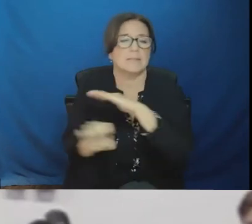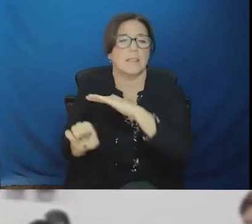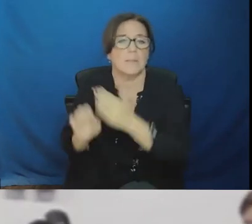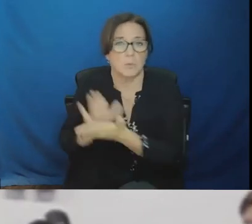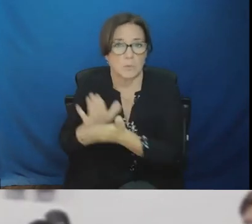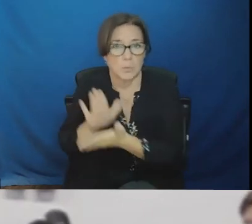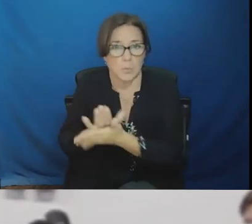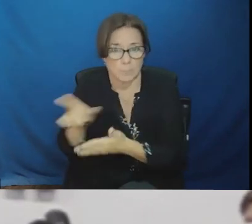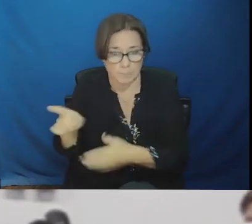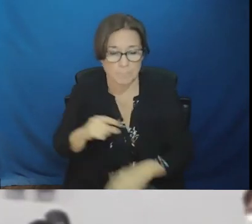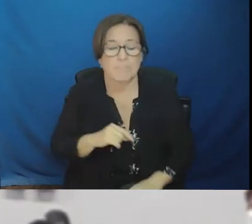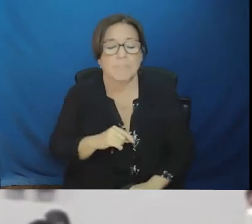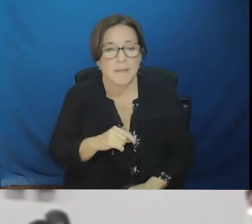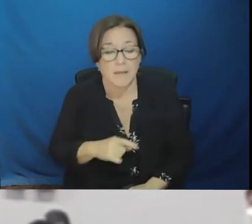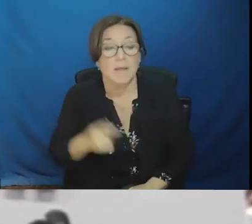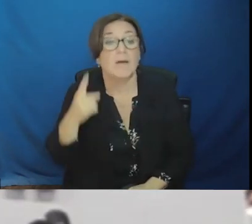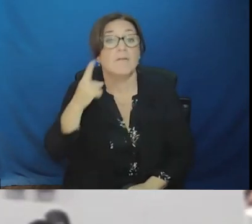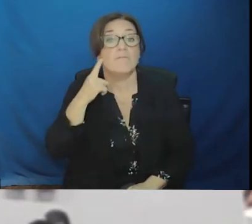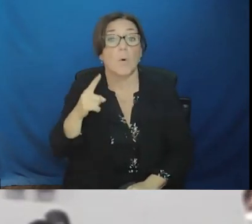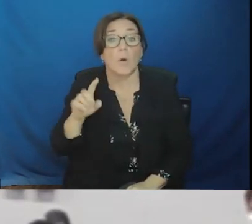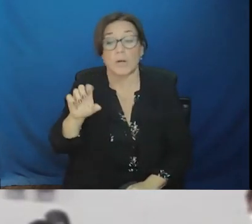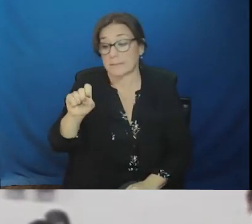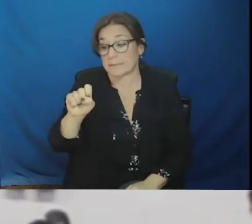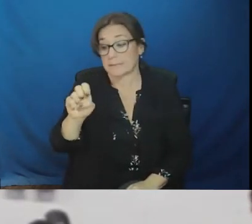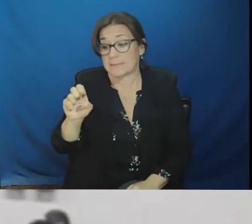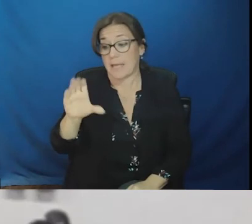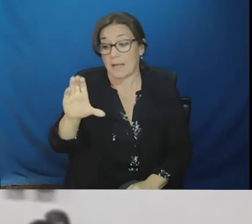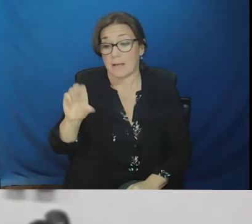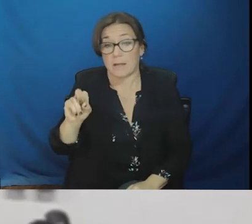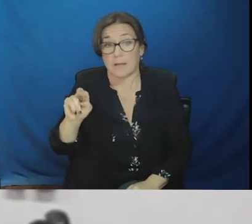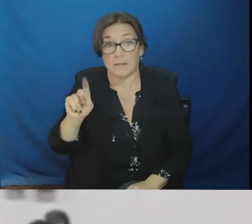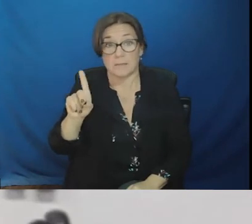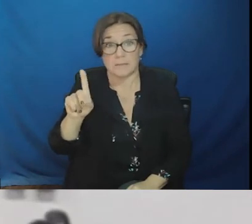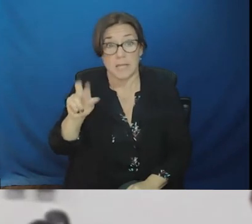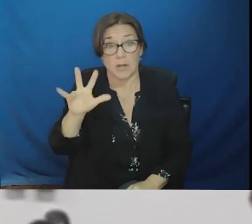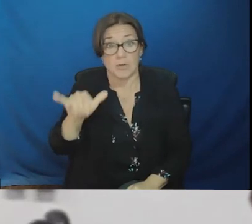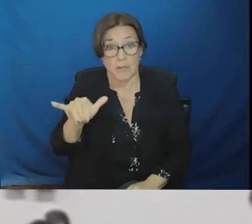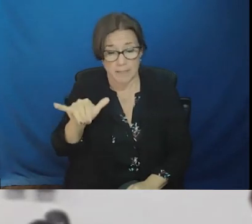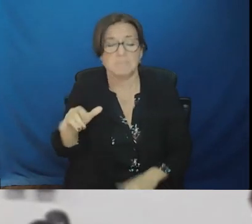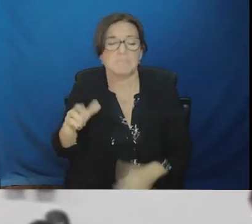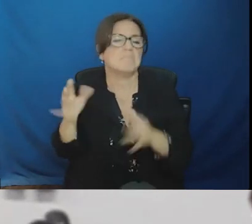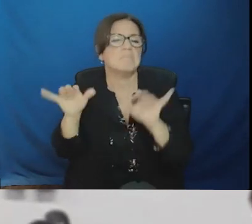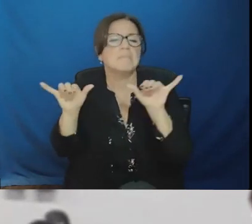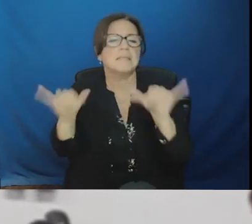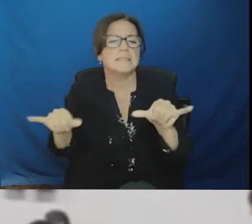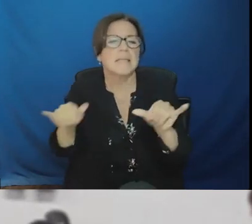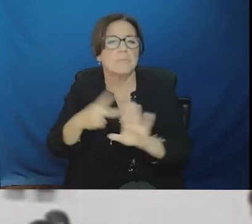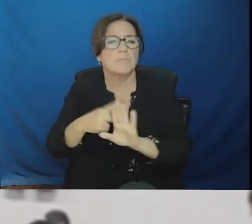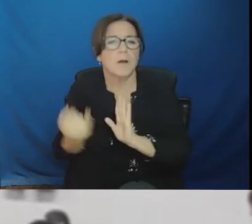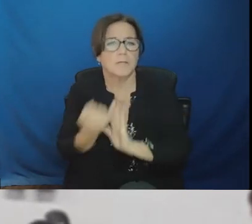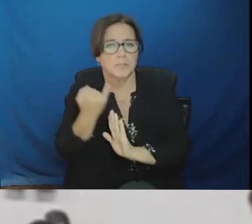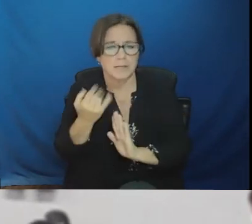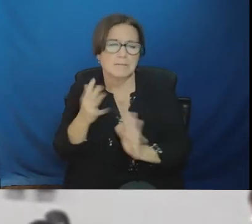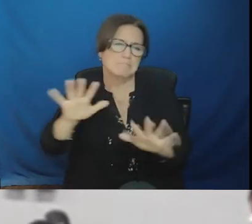In the secondary, we did a similar project where we asked principals to look at